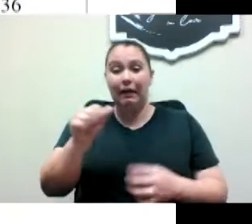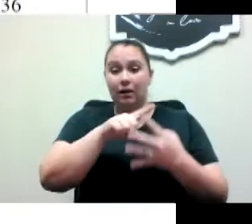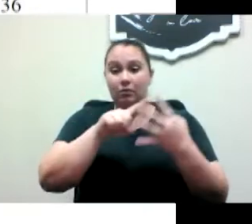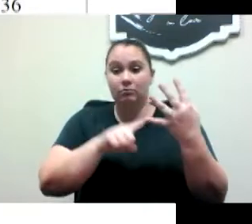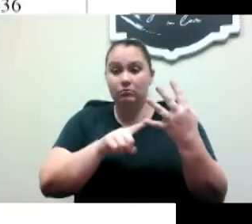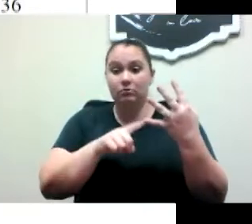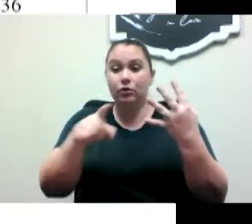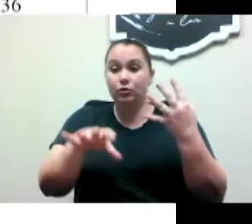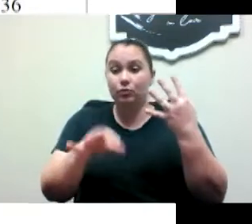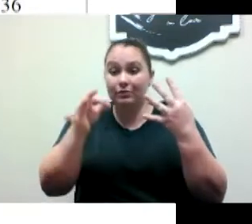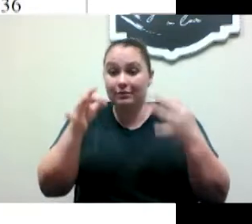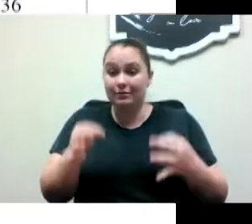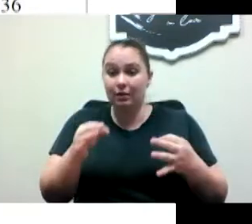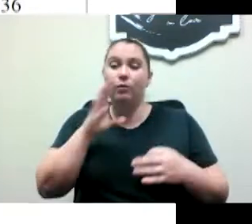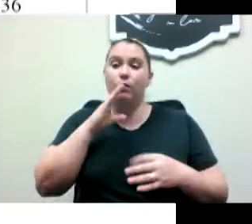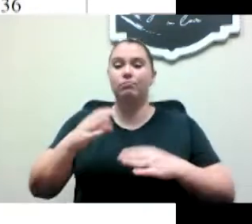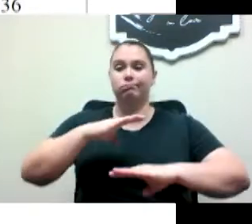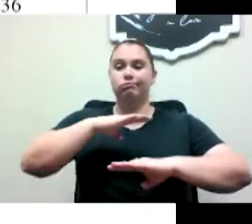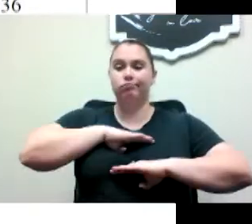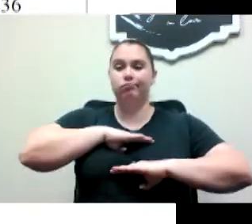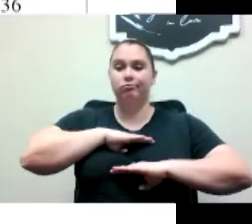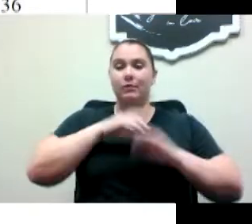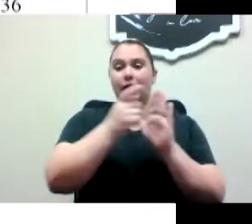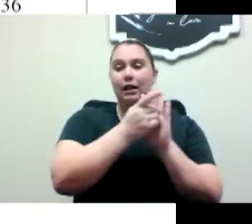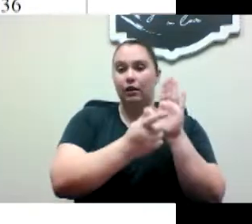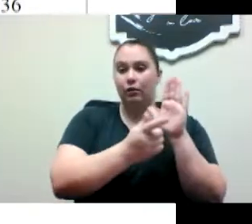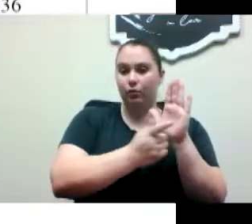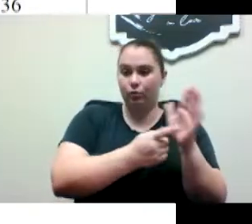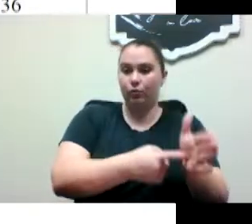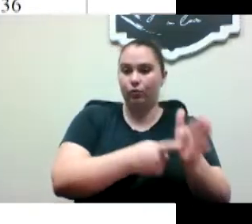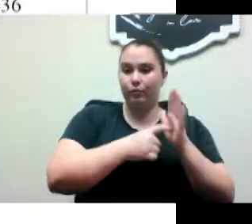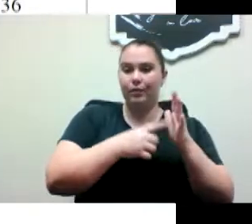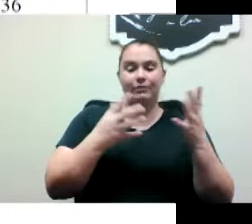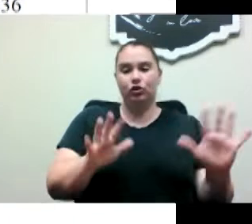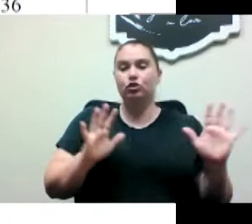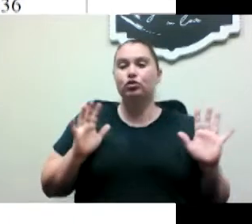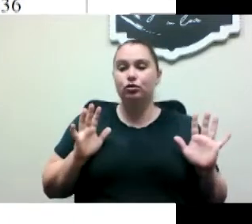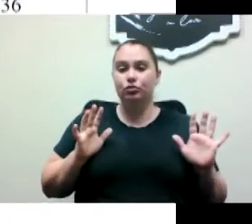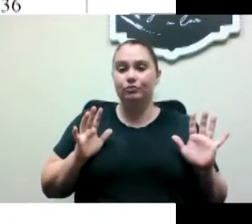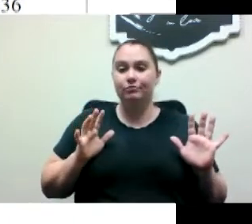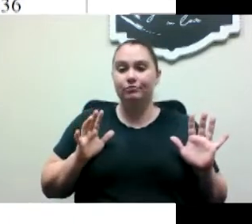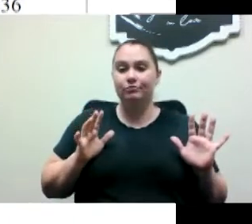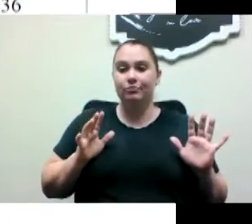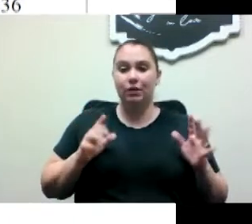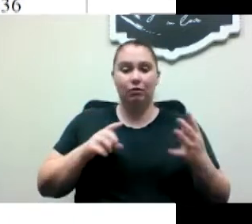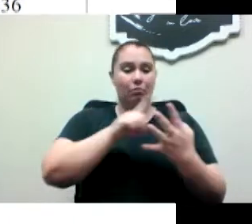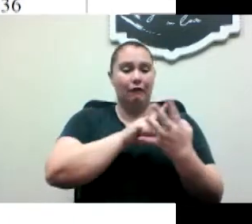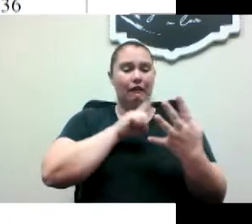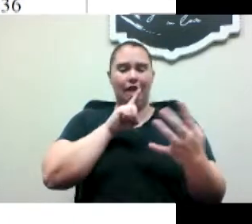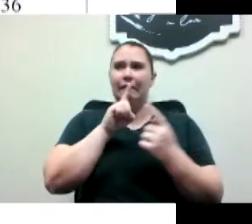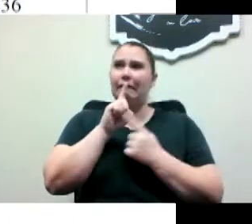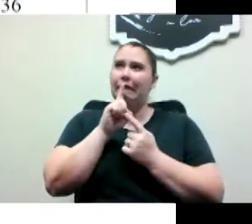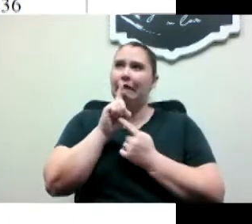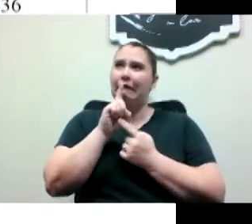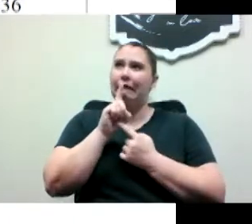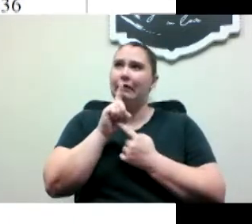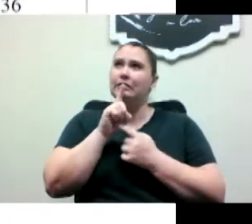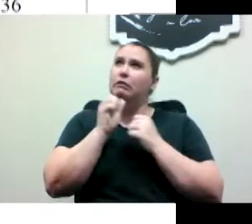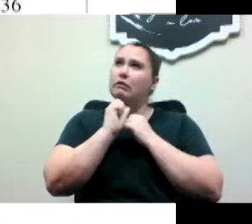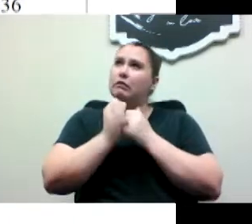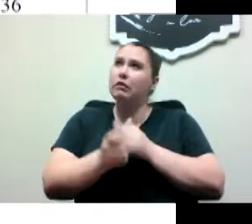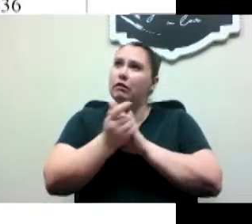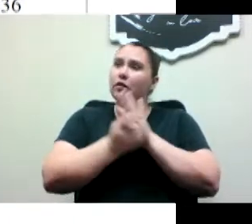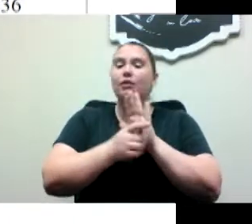statutory requirements. There's not really a legal basis to pick one over another. And when